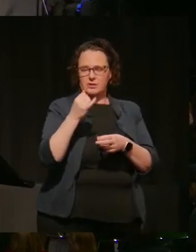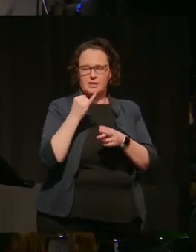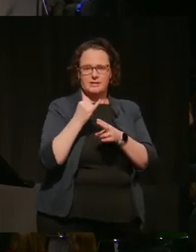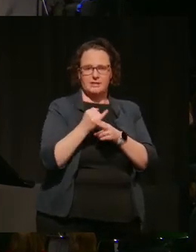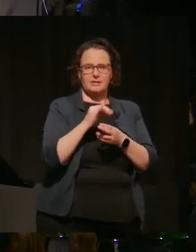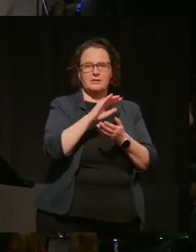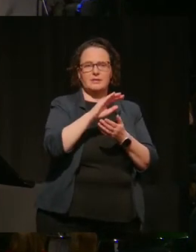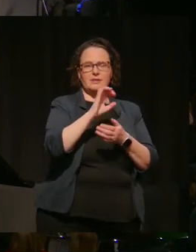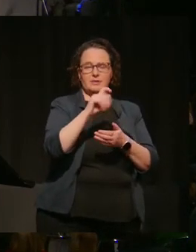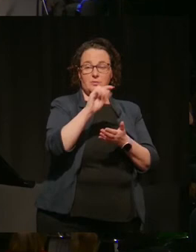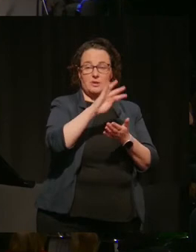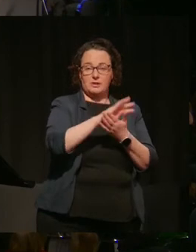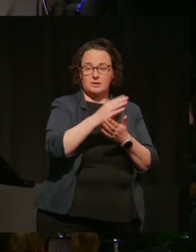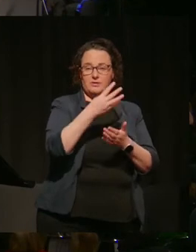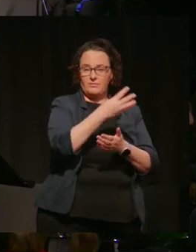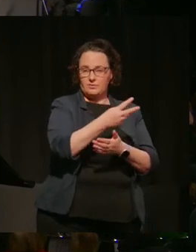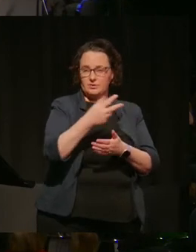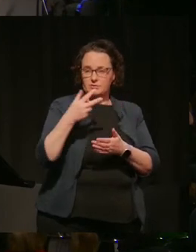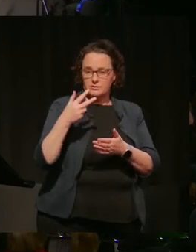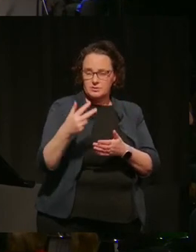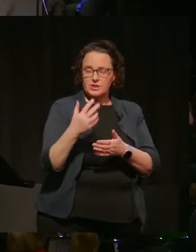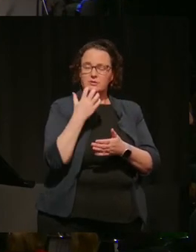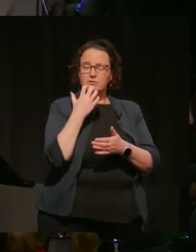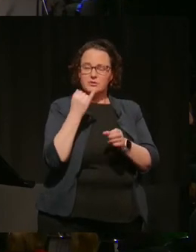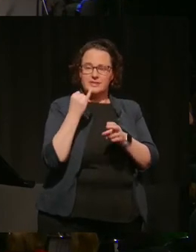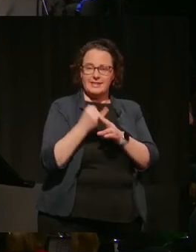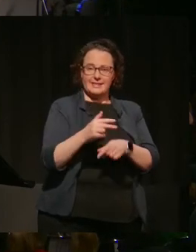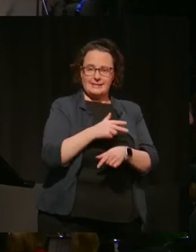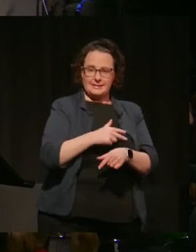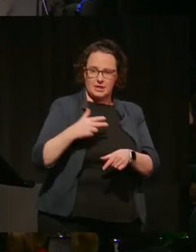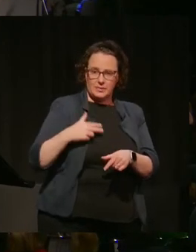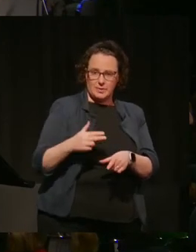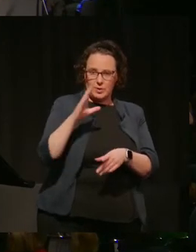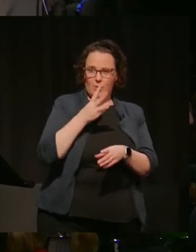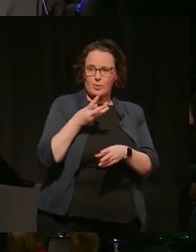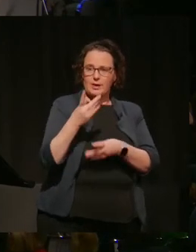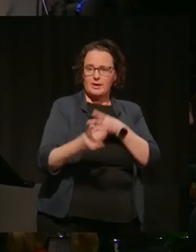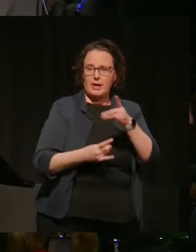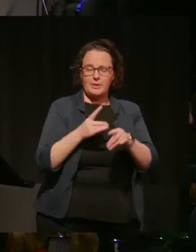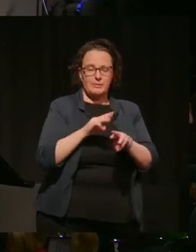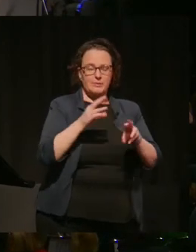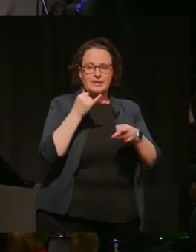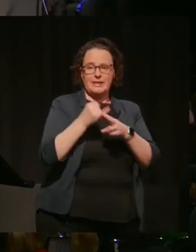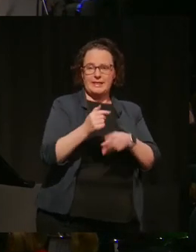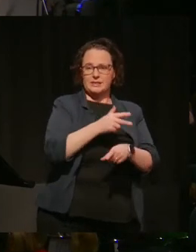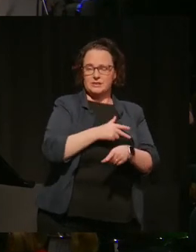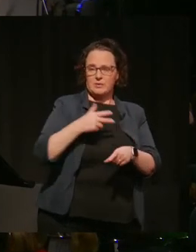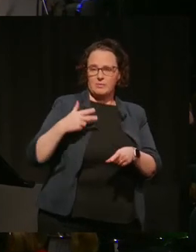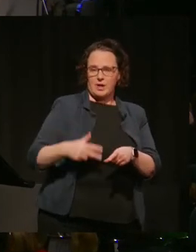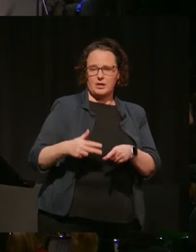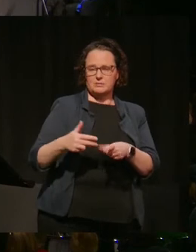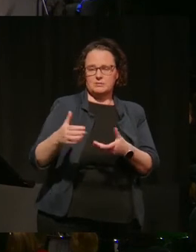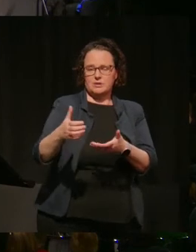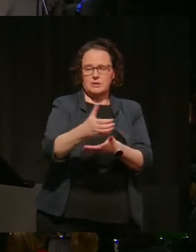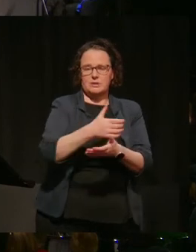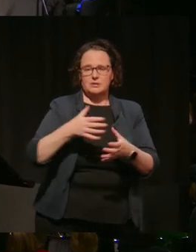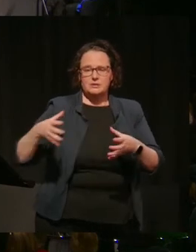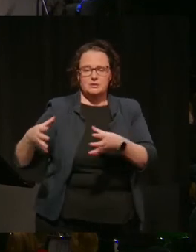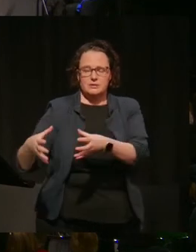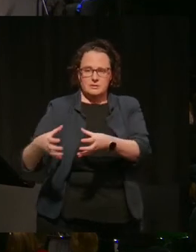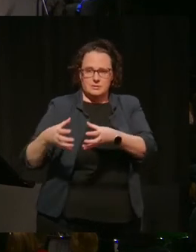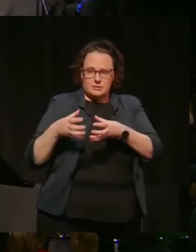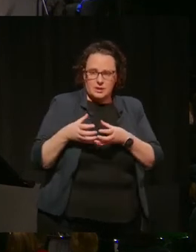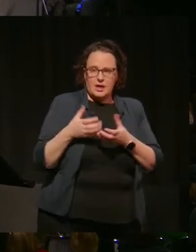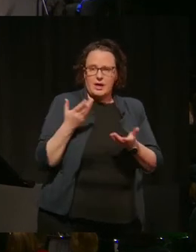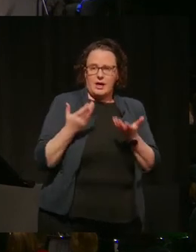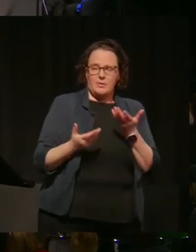1943, on hearing that the Jews of Denmark were about to be deported, the people of Denmark rescued their Jewish compatriots